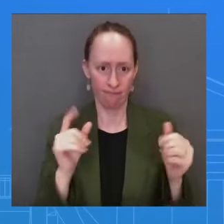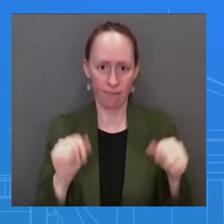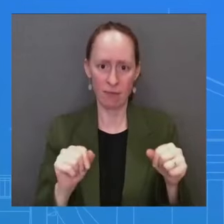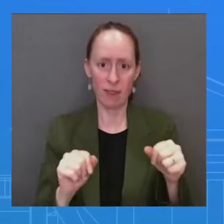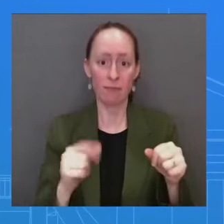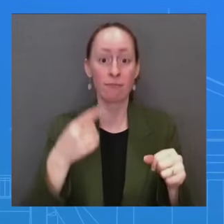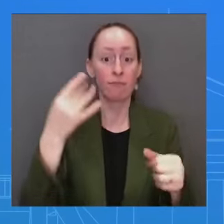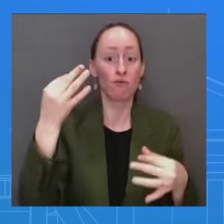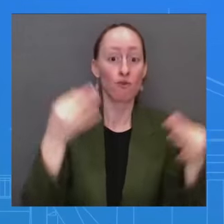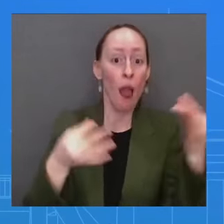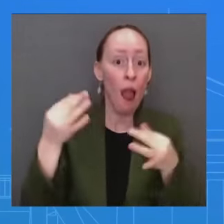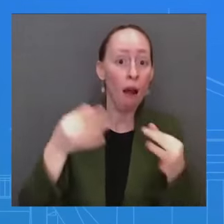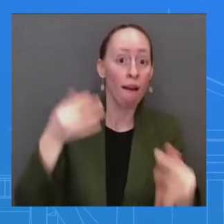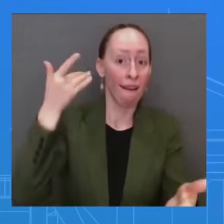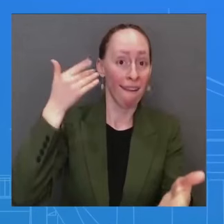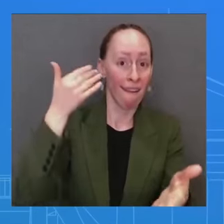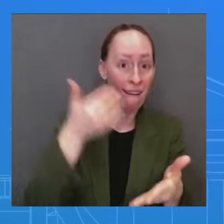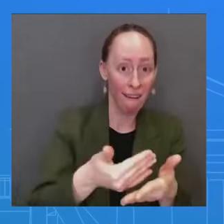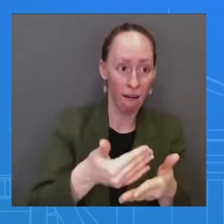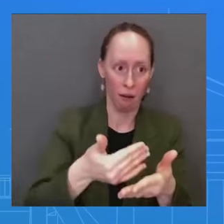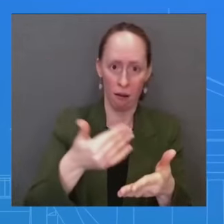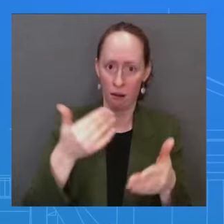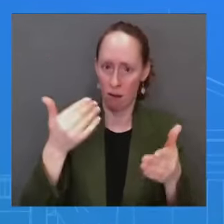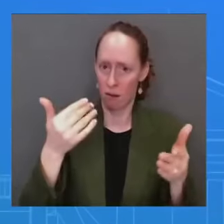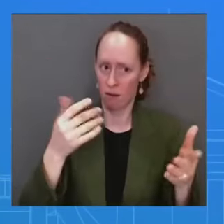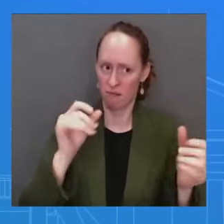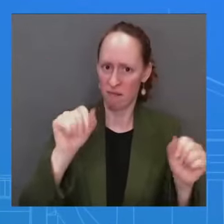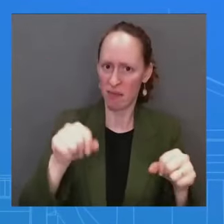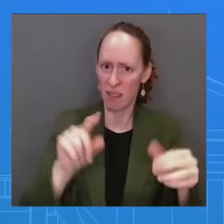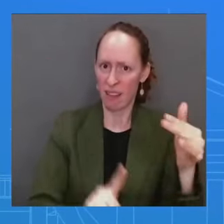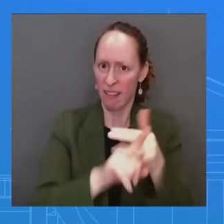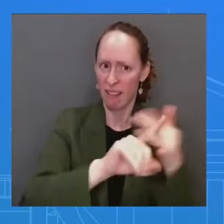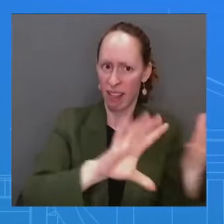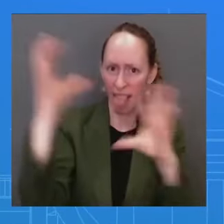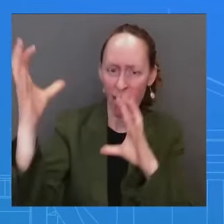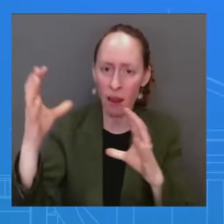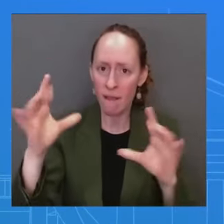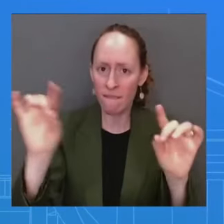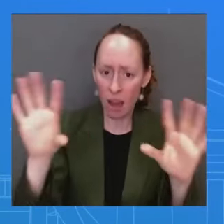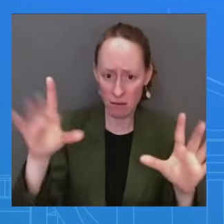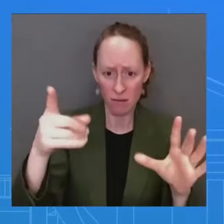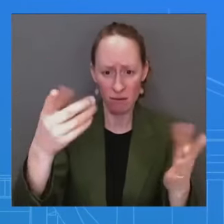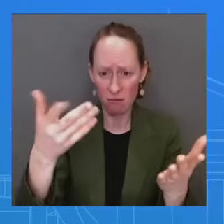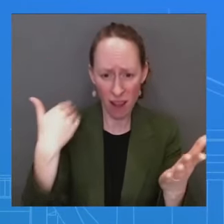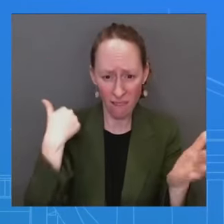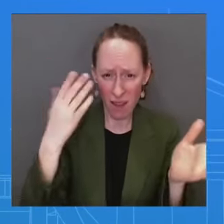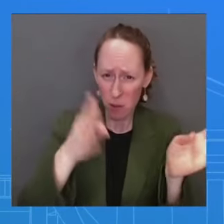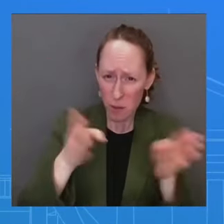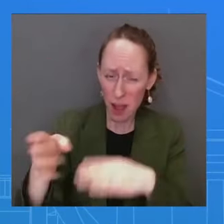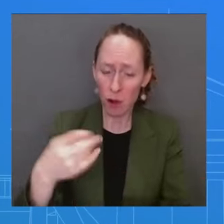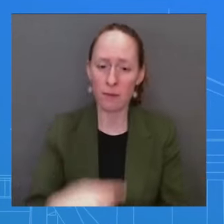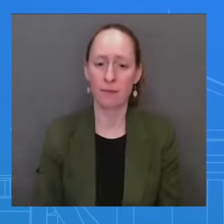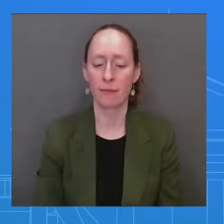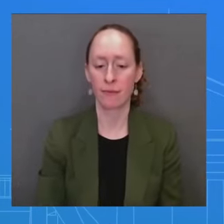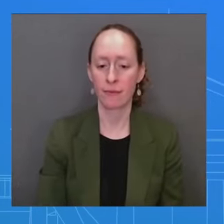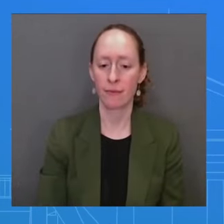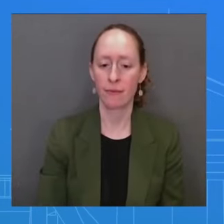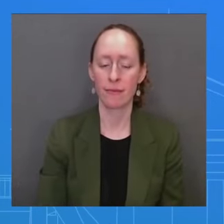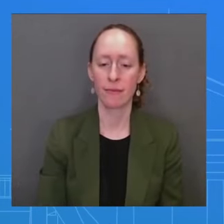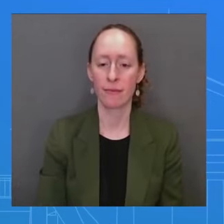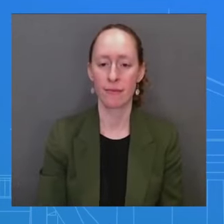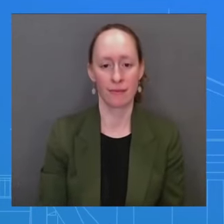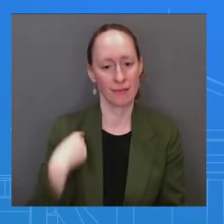being prepared for? And then I have another question. So I have to say this. I can't comment on